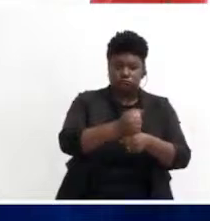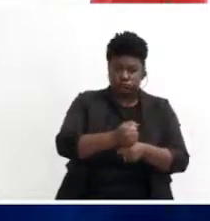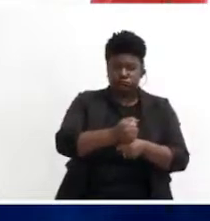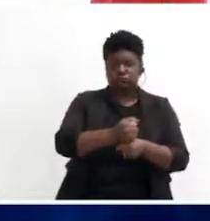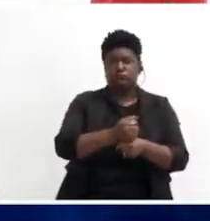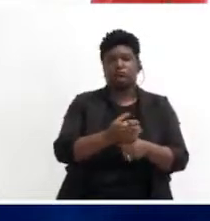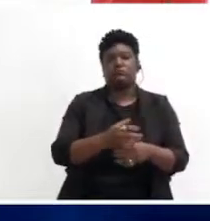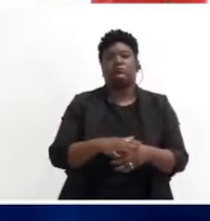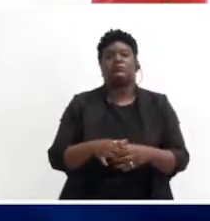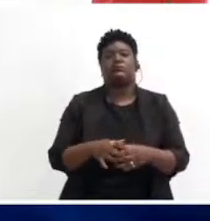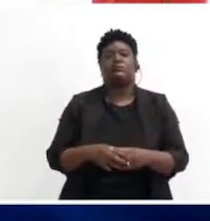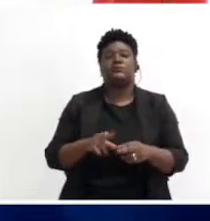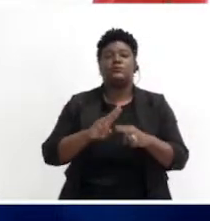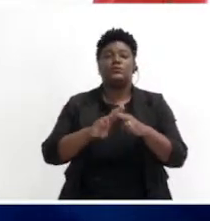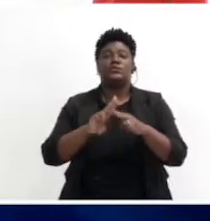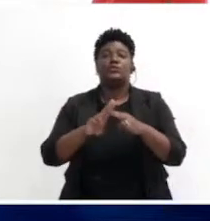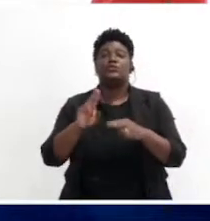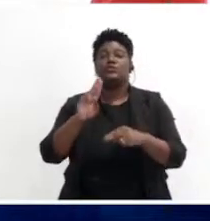Let's skip that.